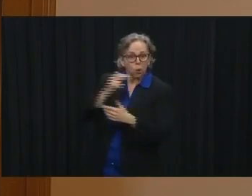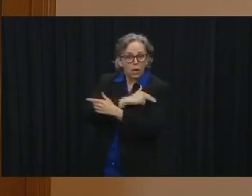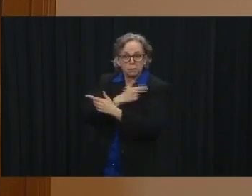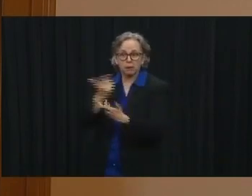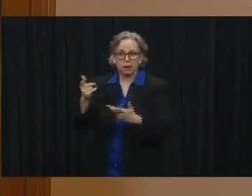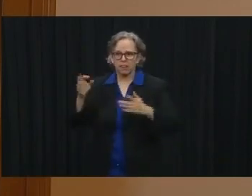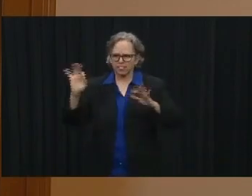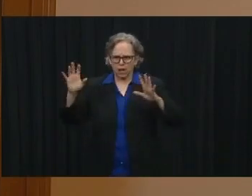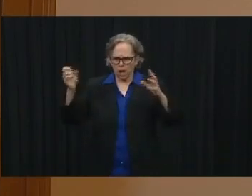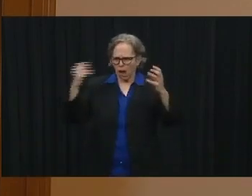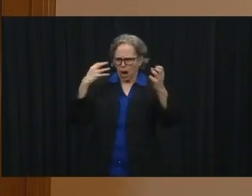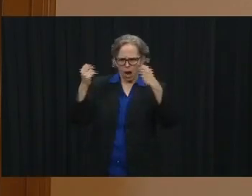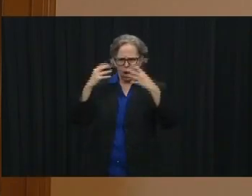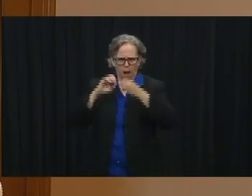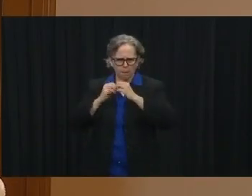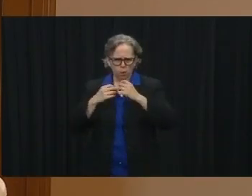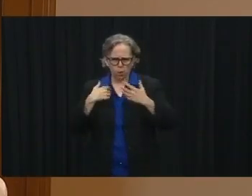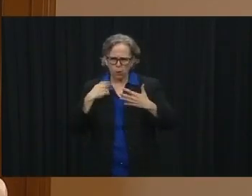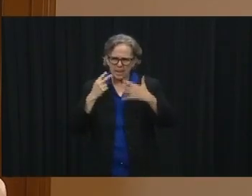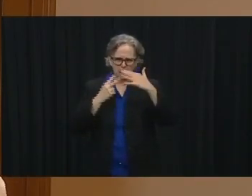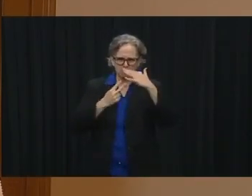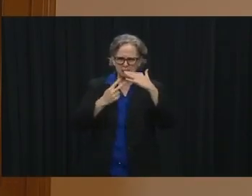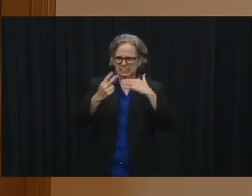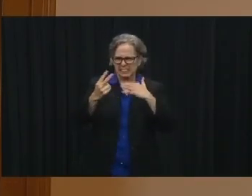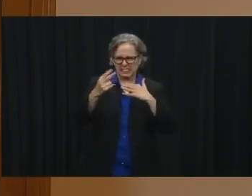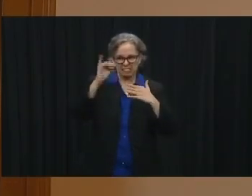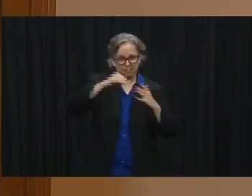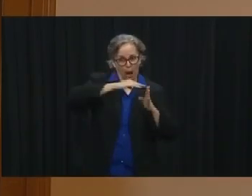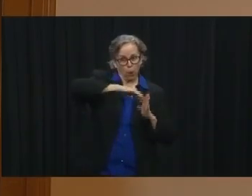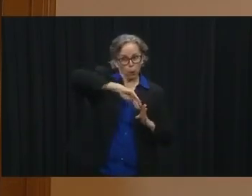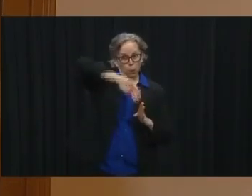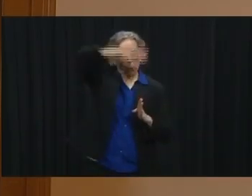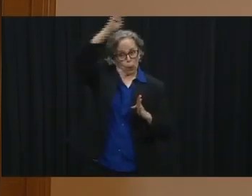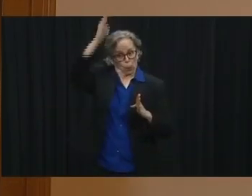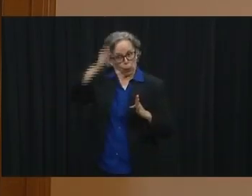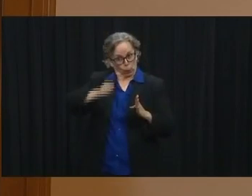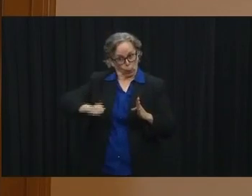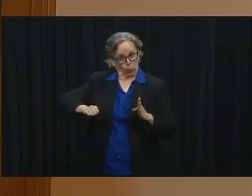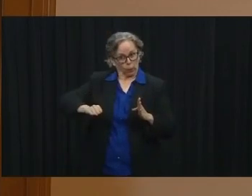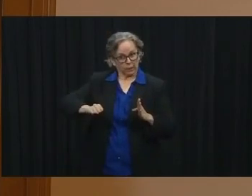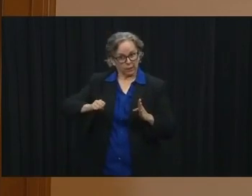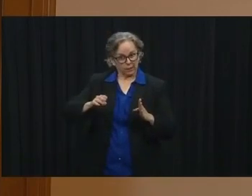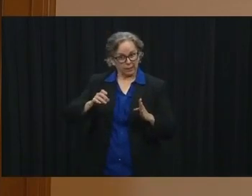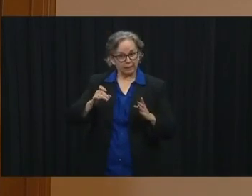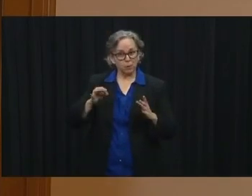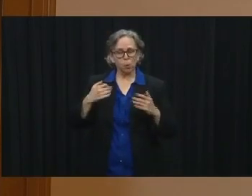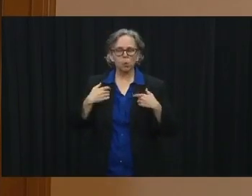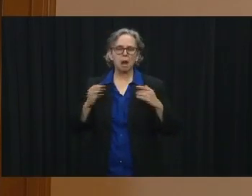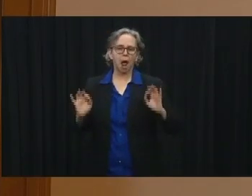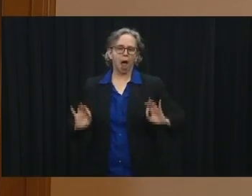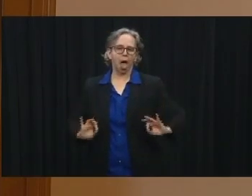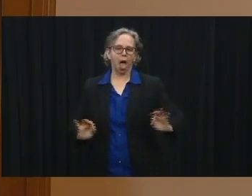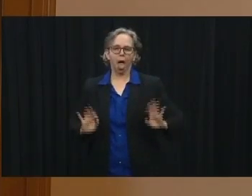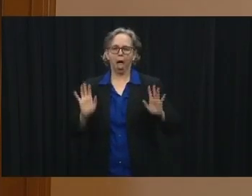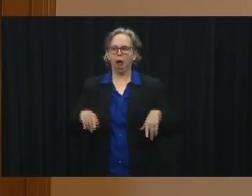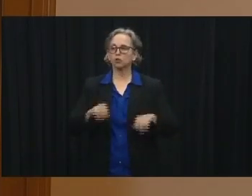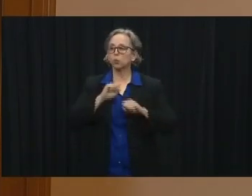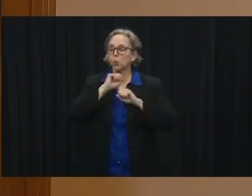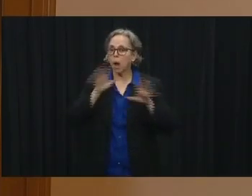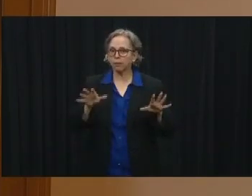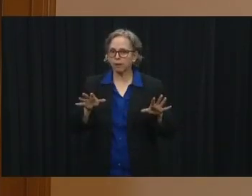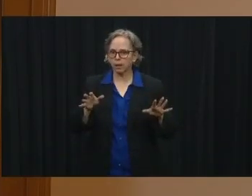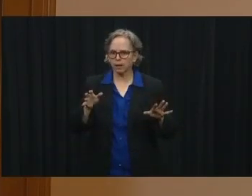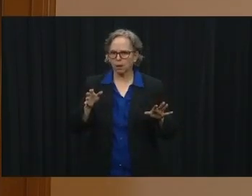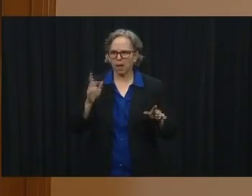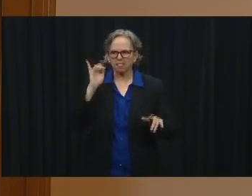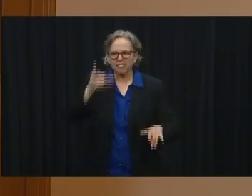have been the peak of our surge had we not taken the decisive and important actions. I can't tell you enough,